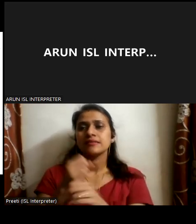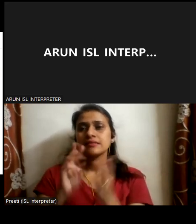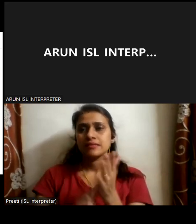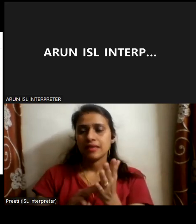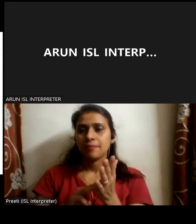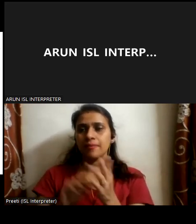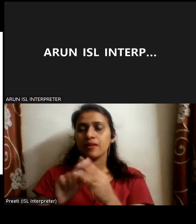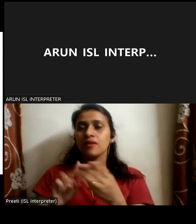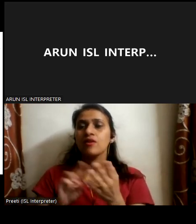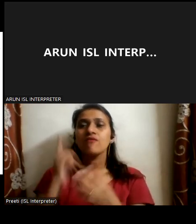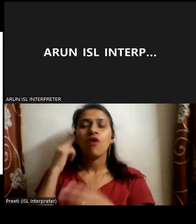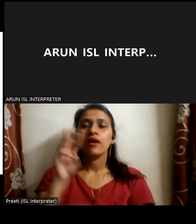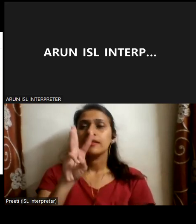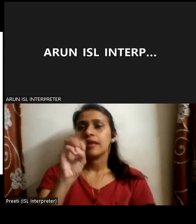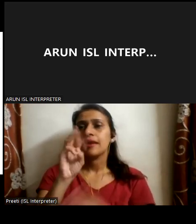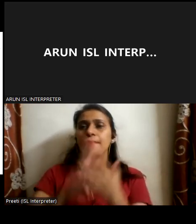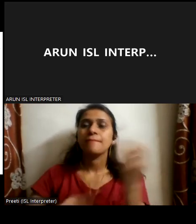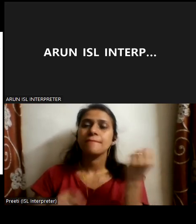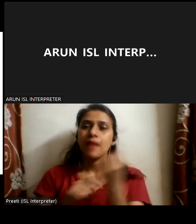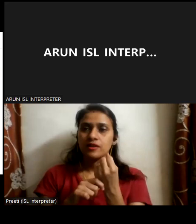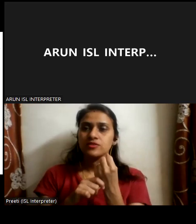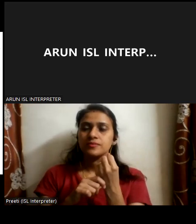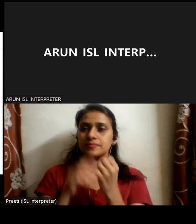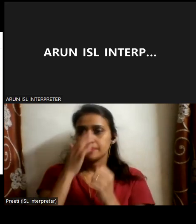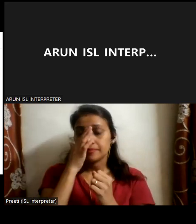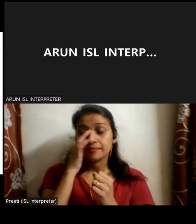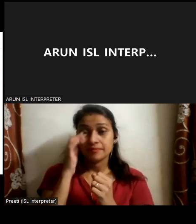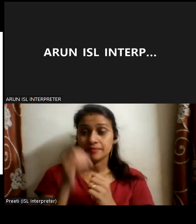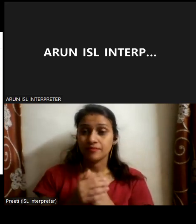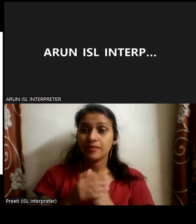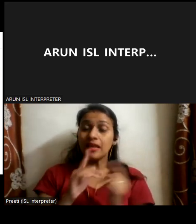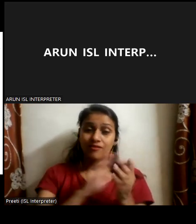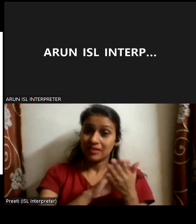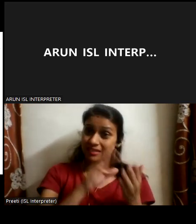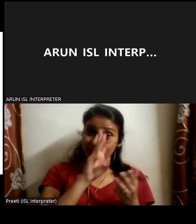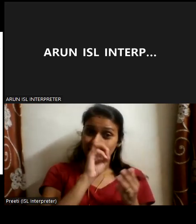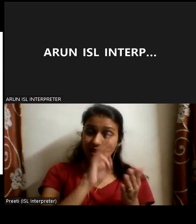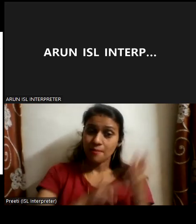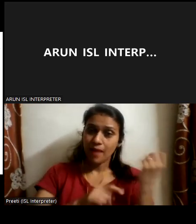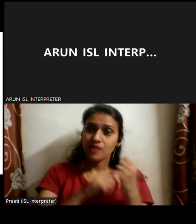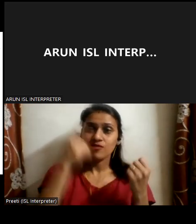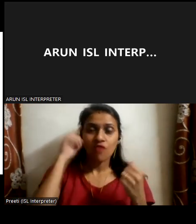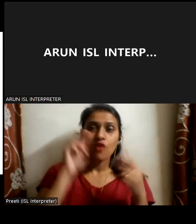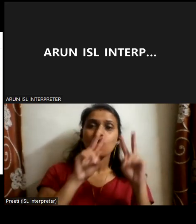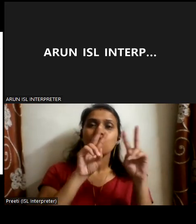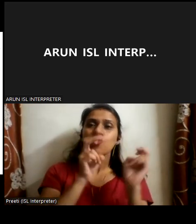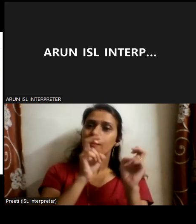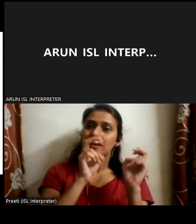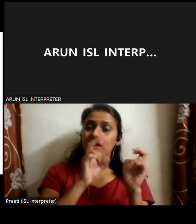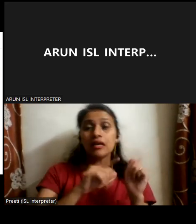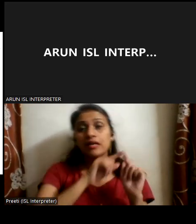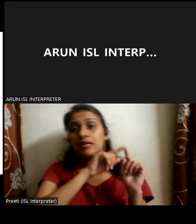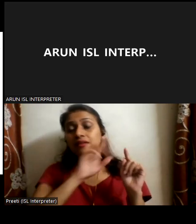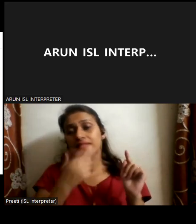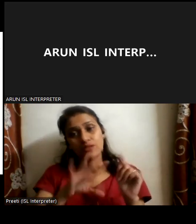March. And after that, you will have the time till 22nd April. 22nd April, you have to submit your assignments with us.